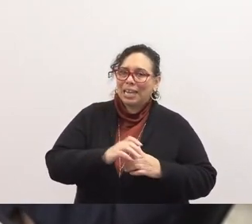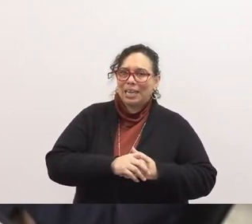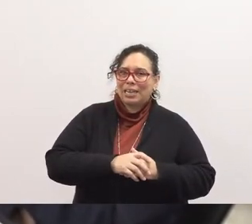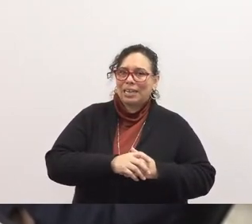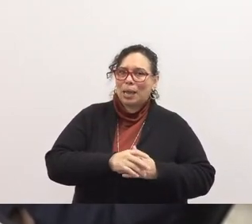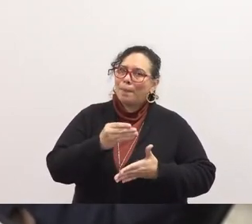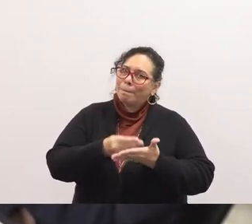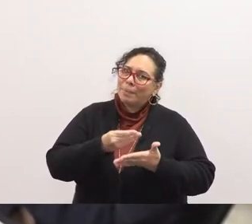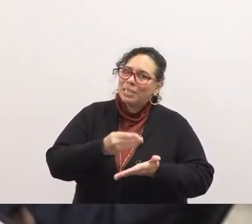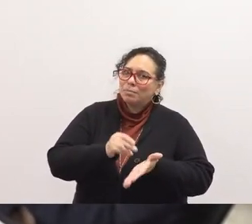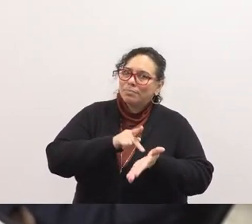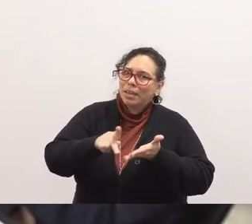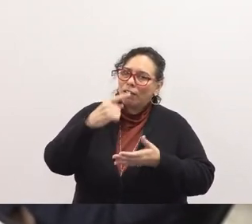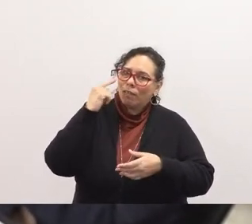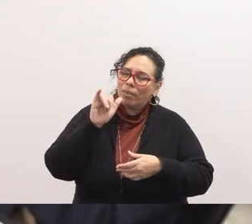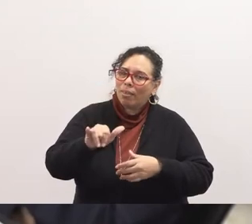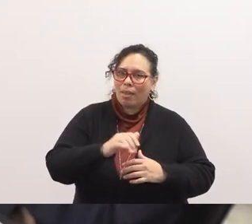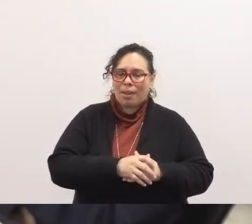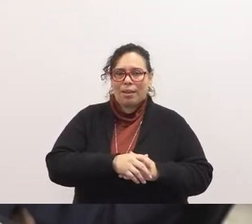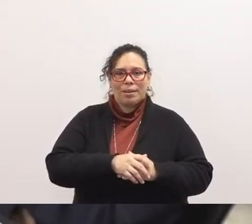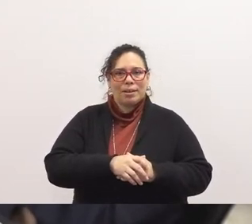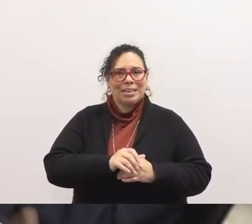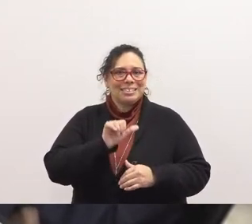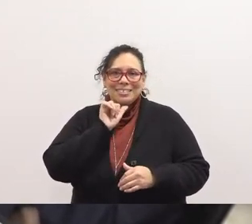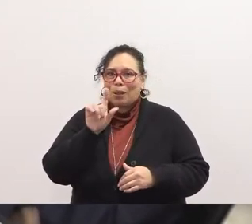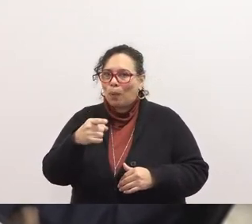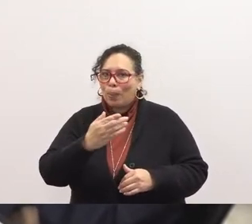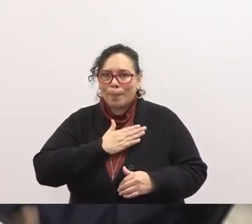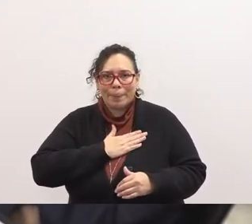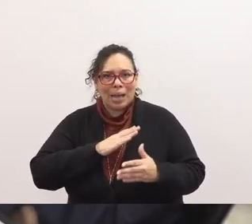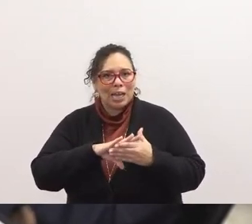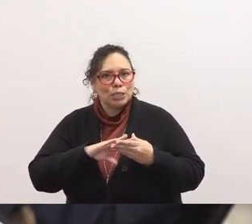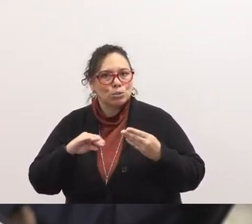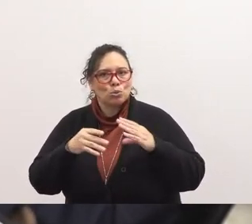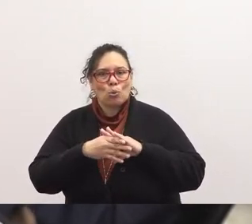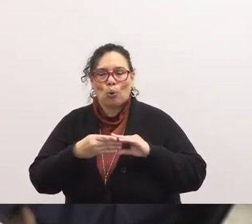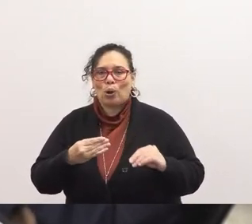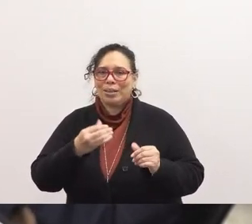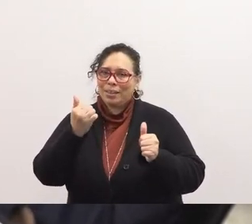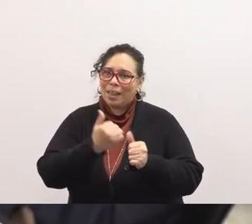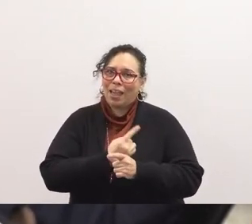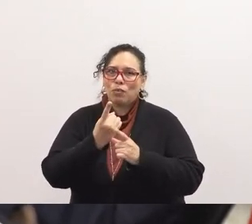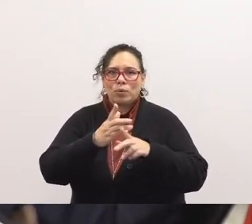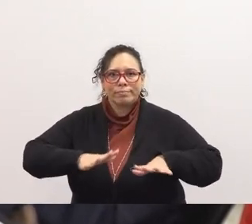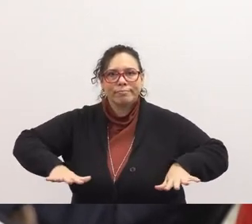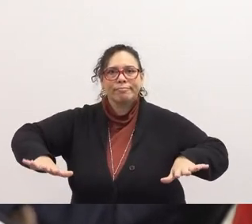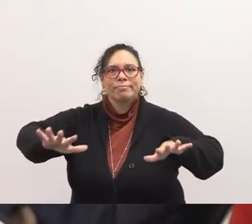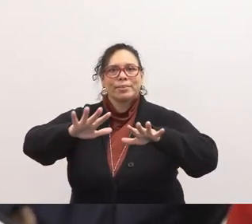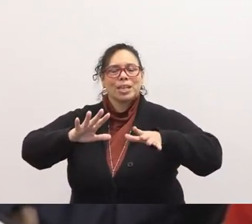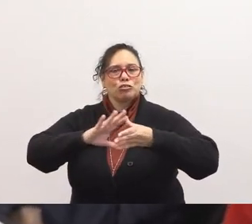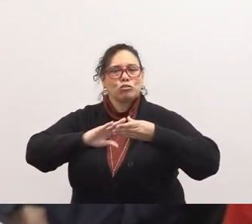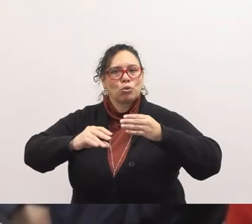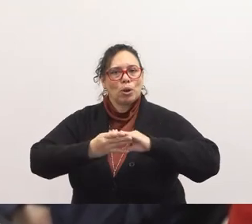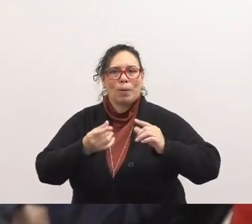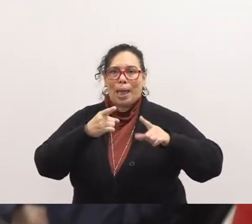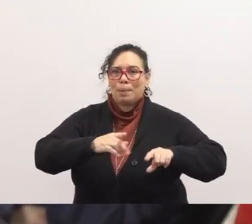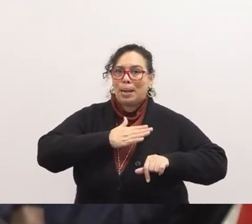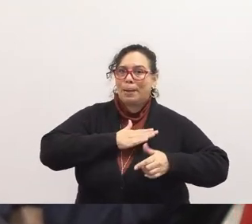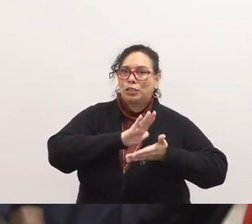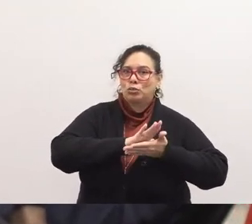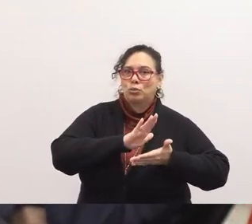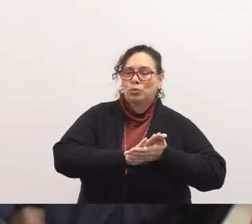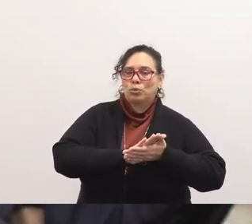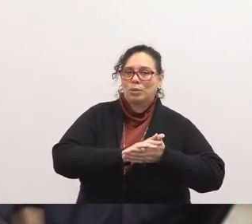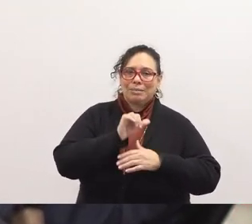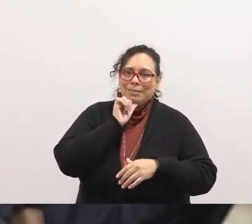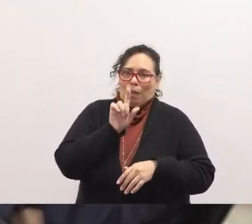there? This is not just my story. It's everybody's story. Because what's happening at my school is not